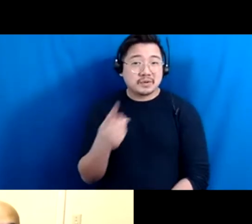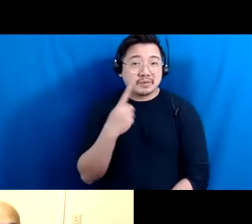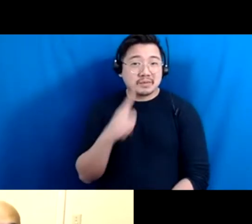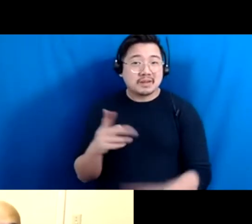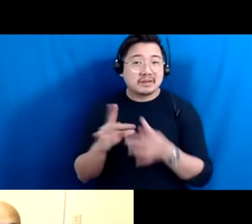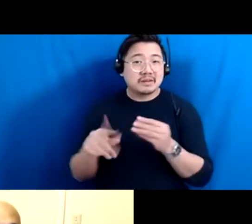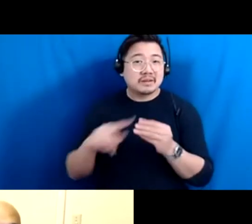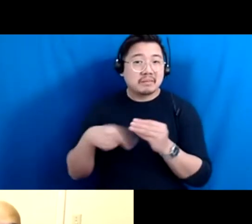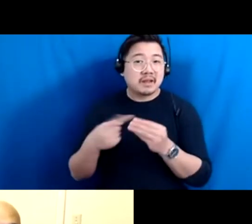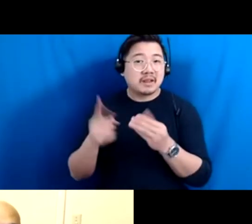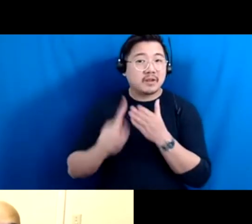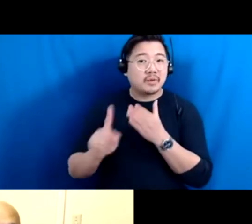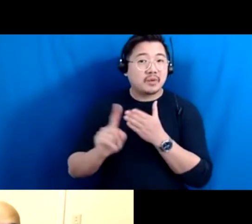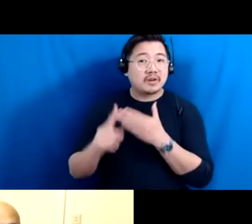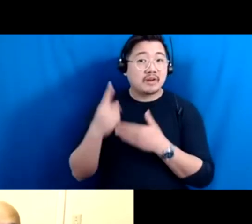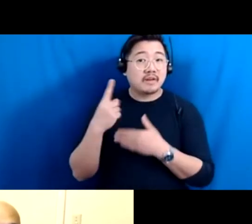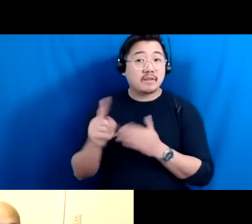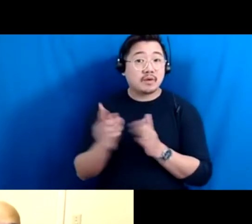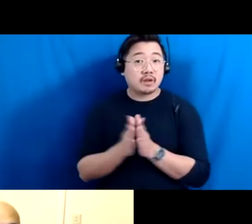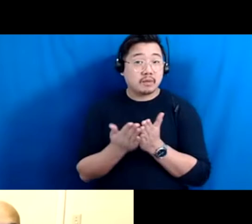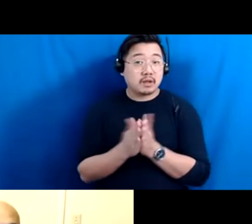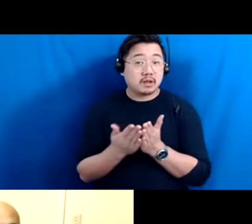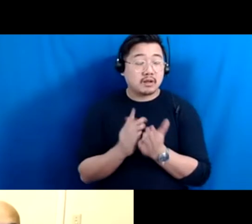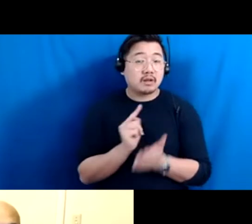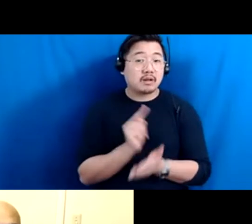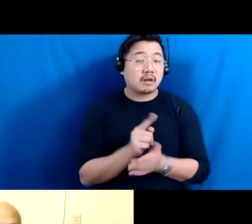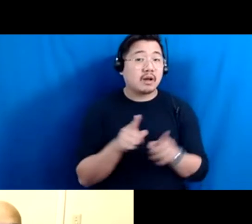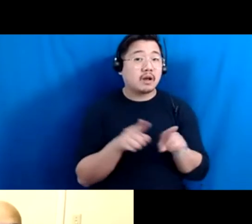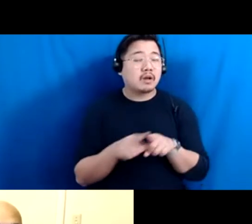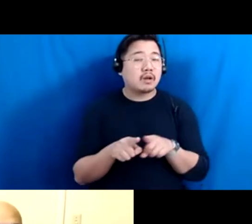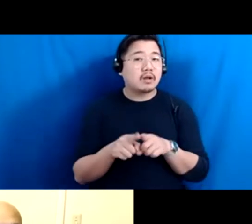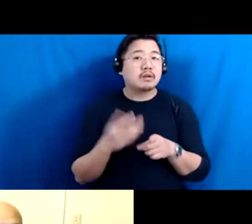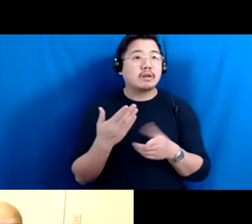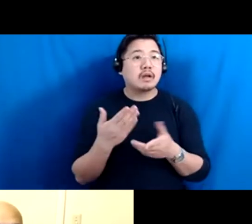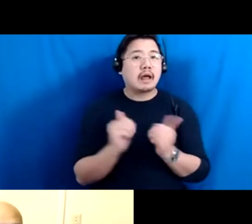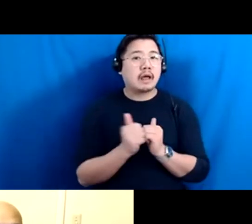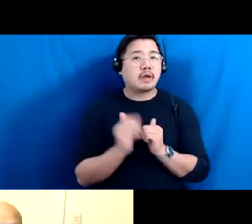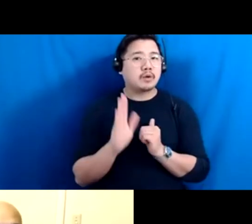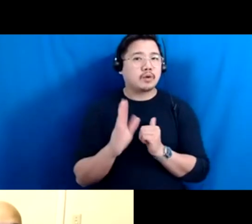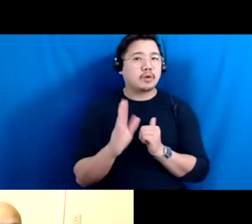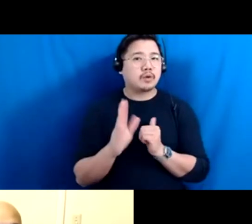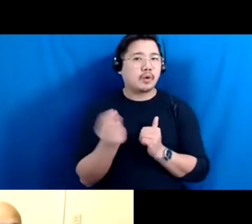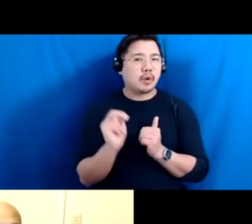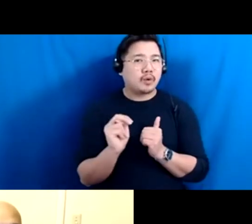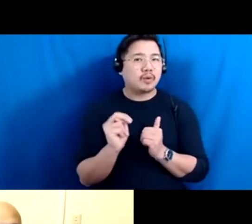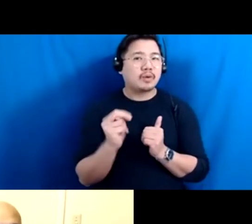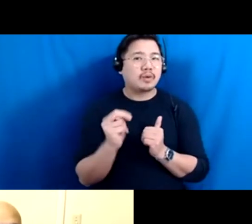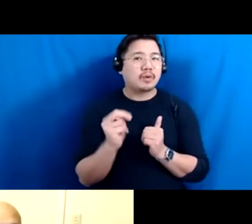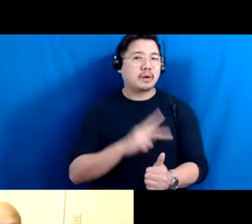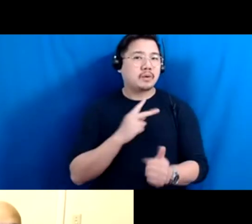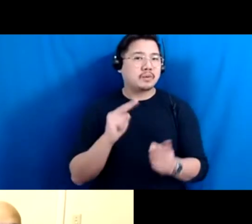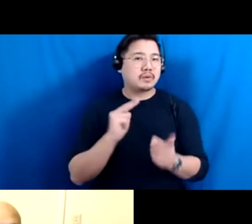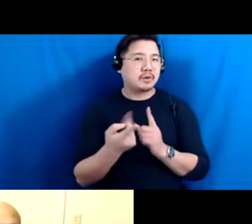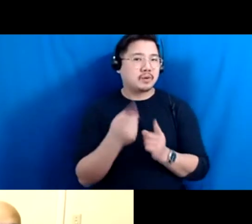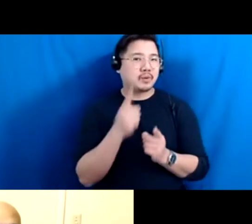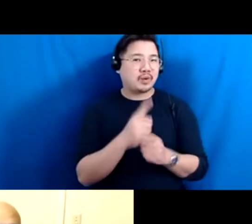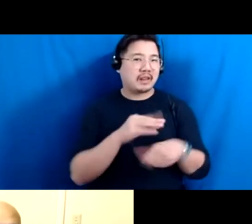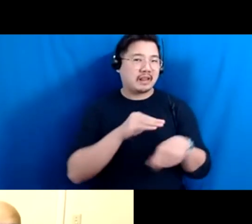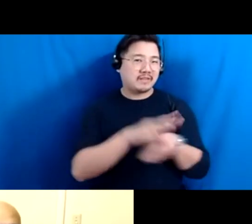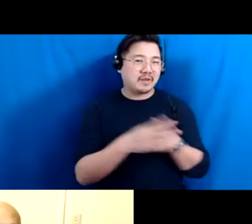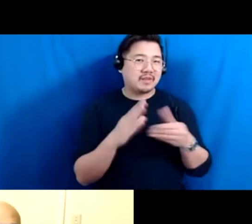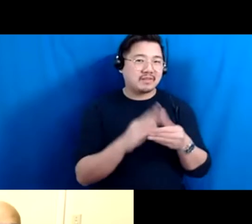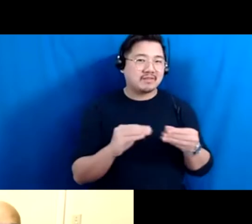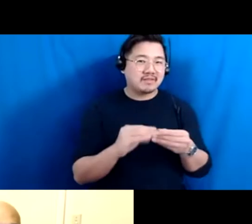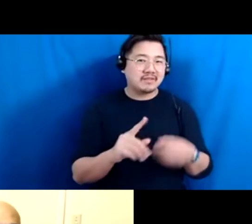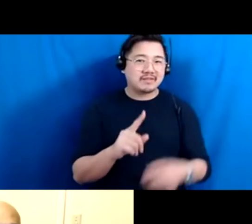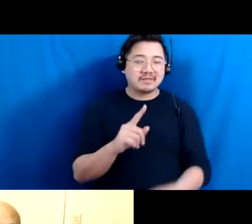the research you conducted for the novel and how much your own personal experiences may have helped shape the narrative? Sure. Hi,